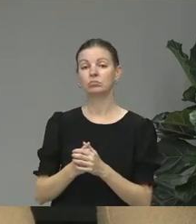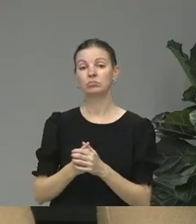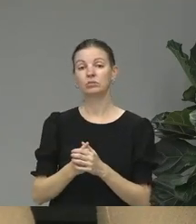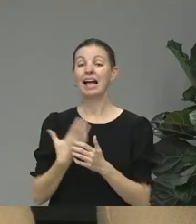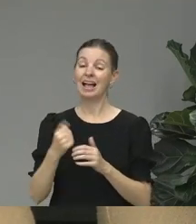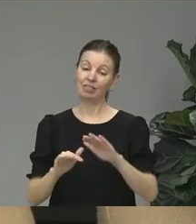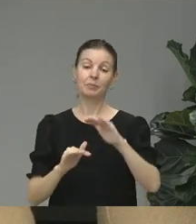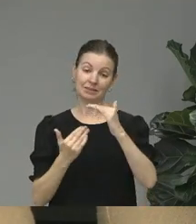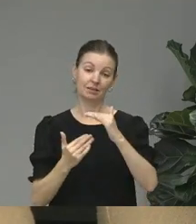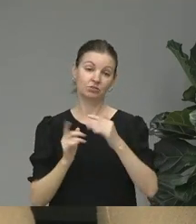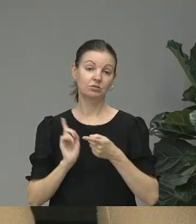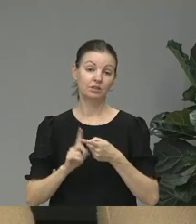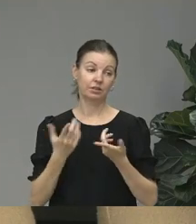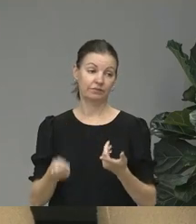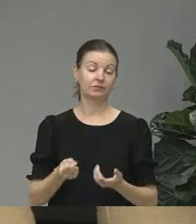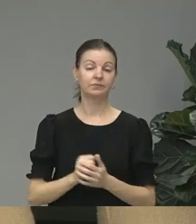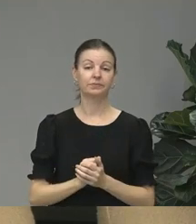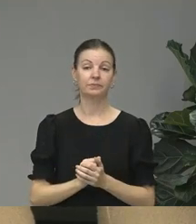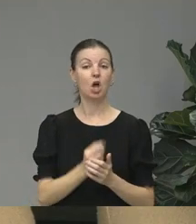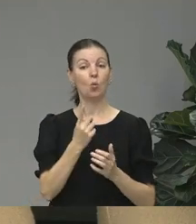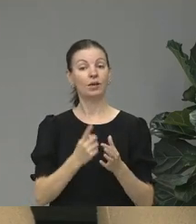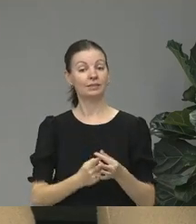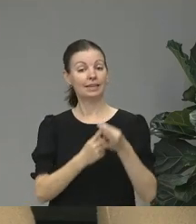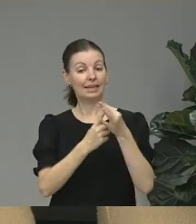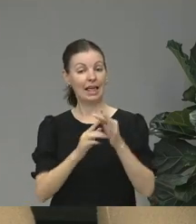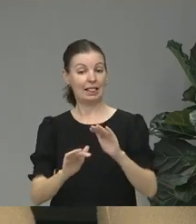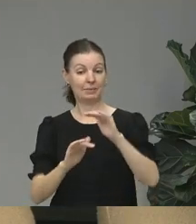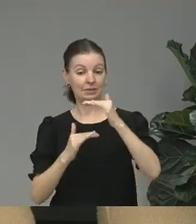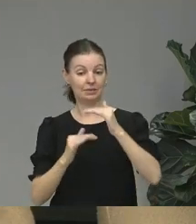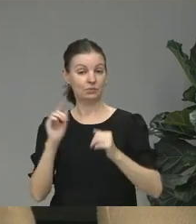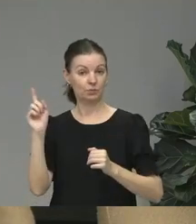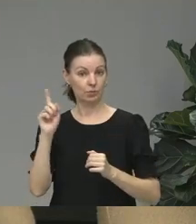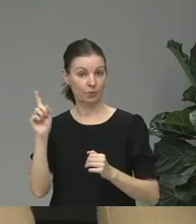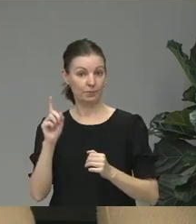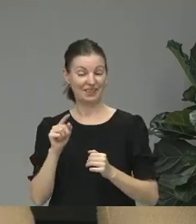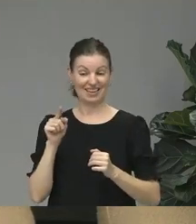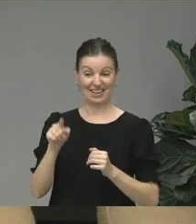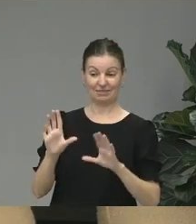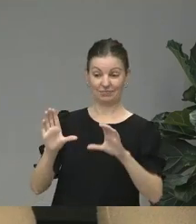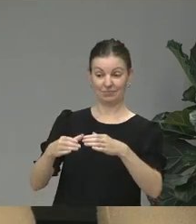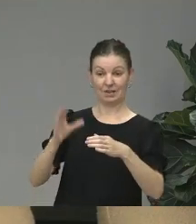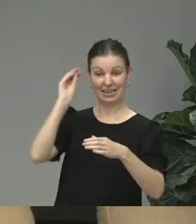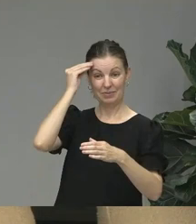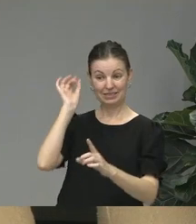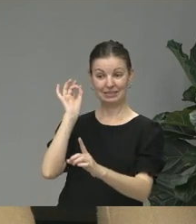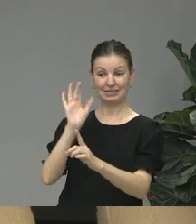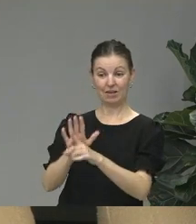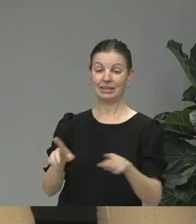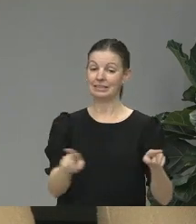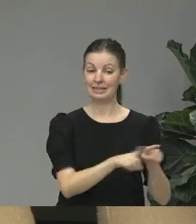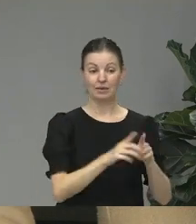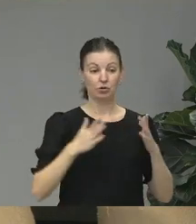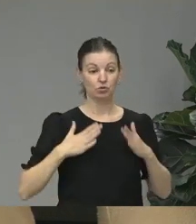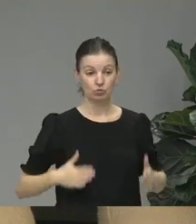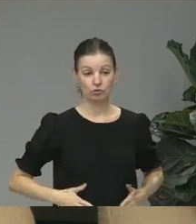are limitations. One of the key limitations is the fact that it, like the Australian Human Rights